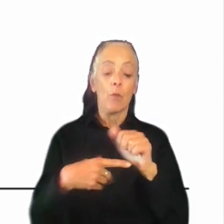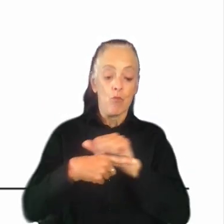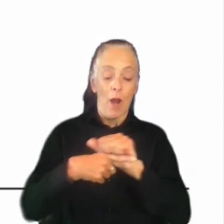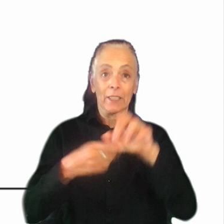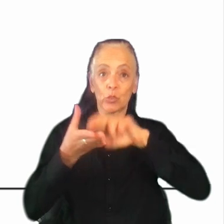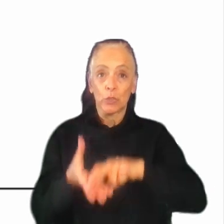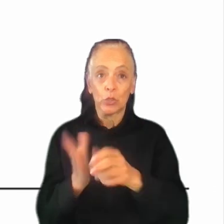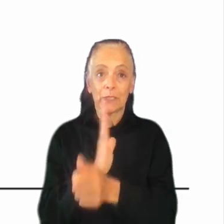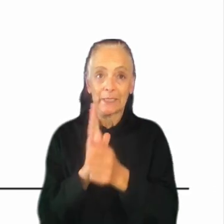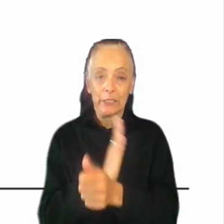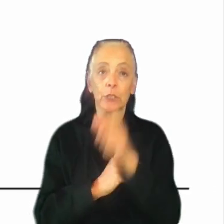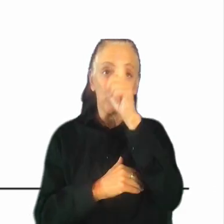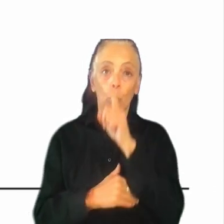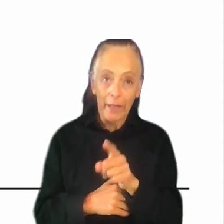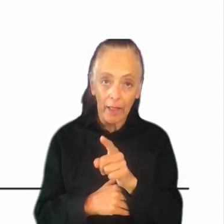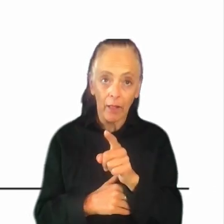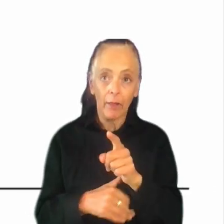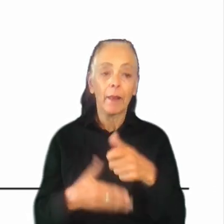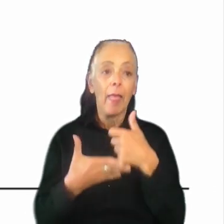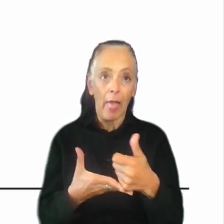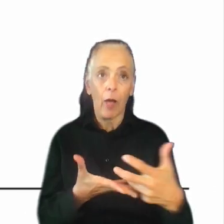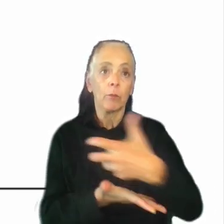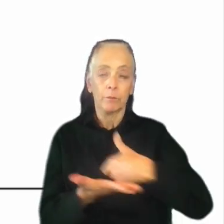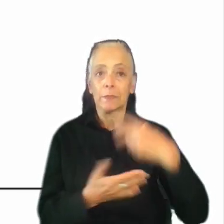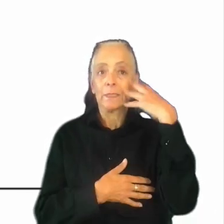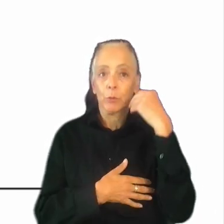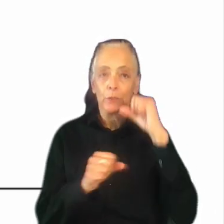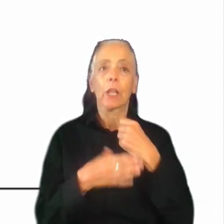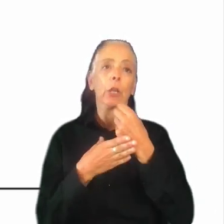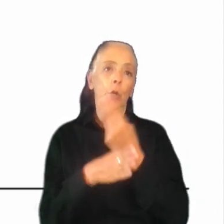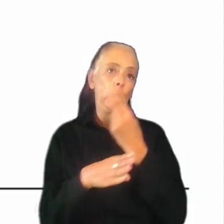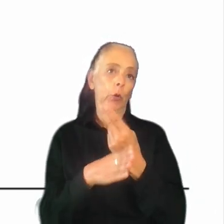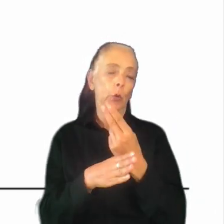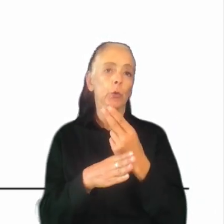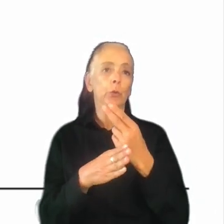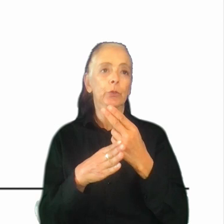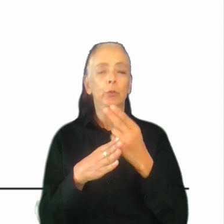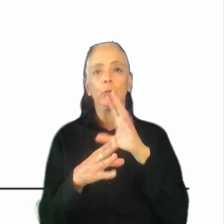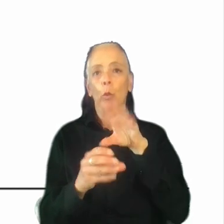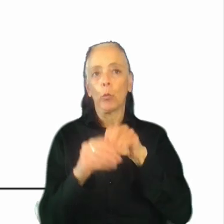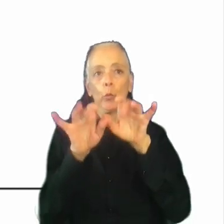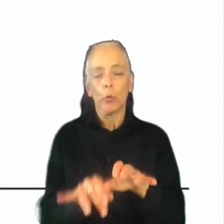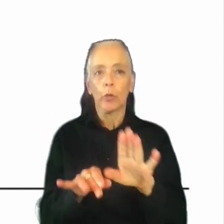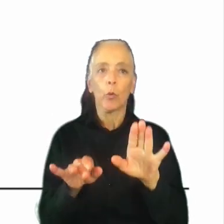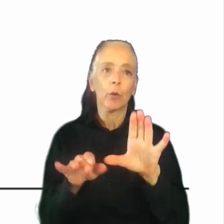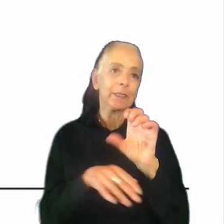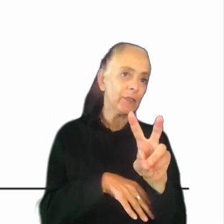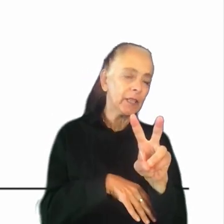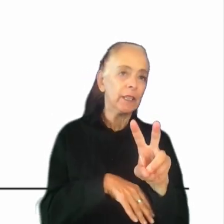skills for real and helps gain some of that experience that you can then use for cvs or job applications